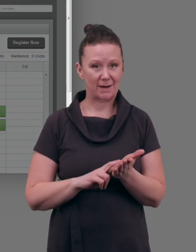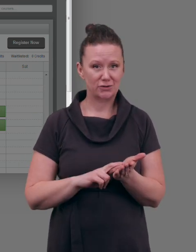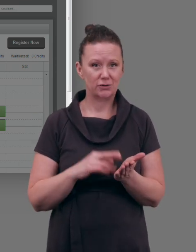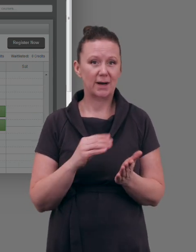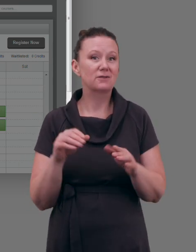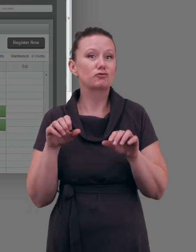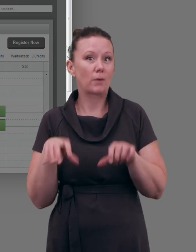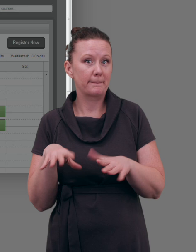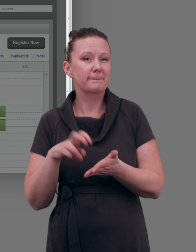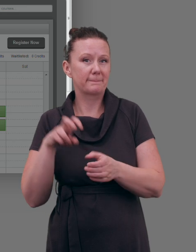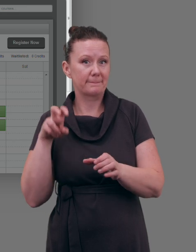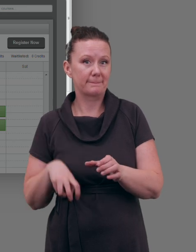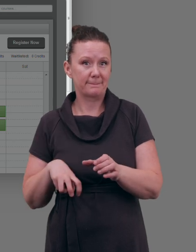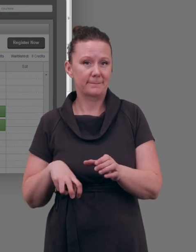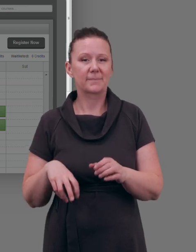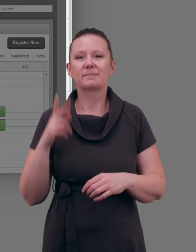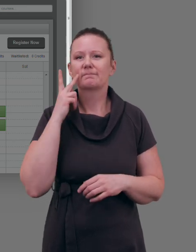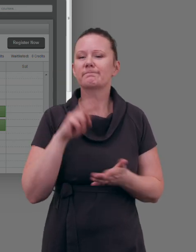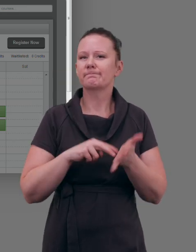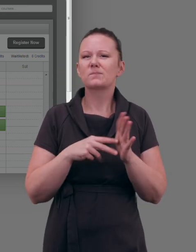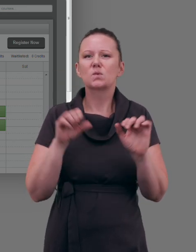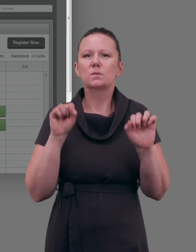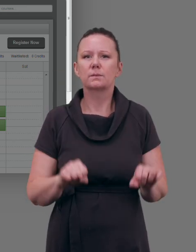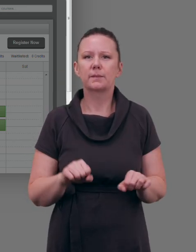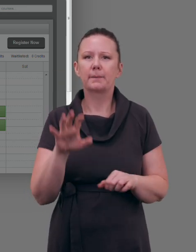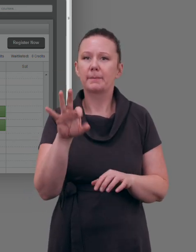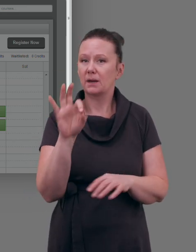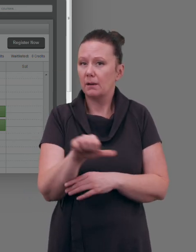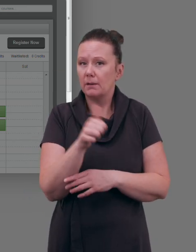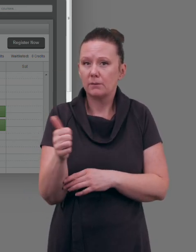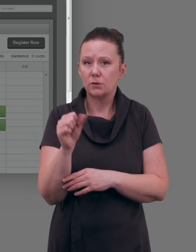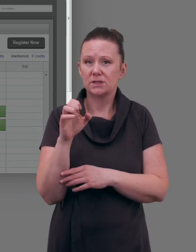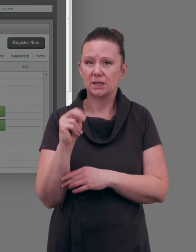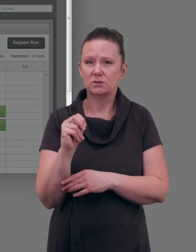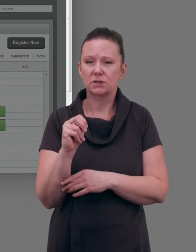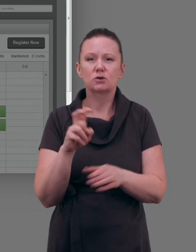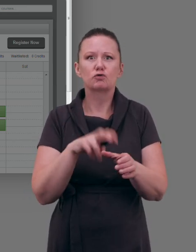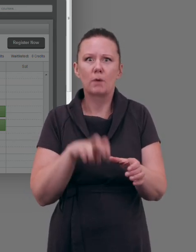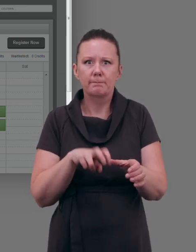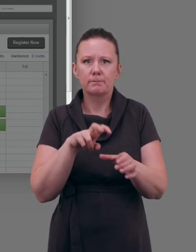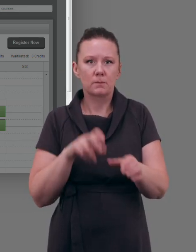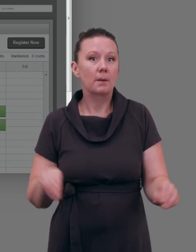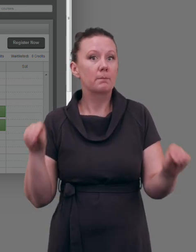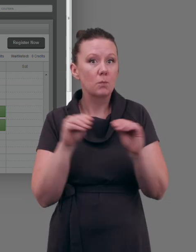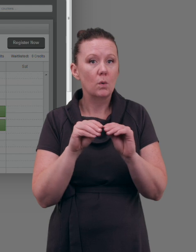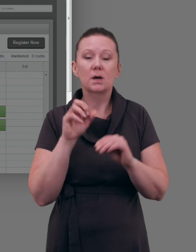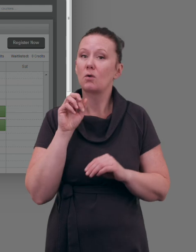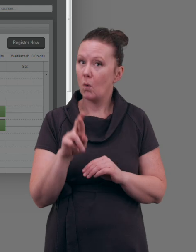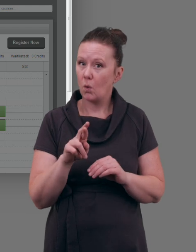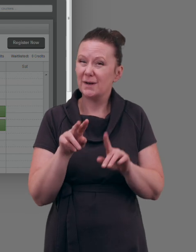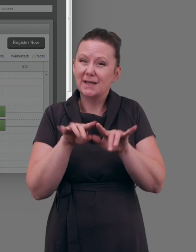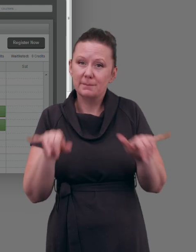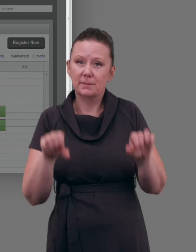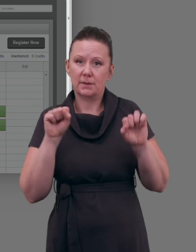then displayed, where you can select any additional sections you want to drop. You can also choose to register for any other plan sections at the